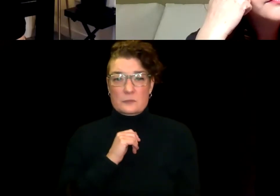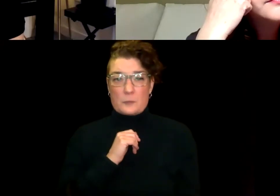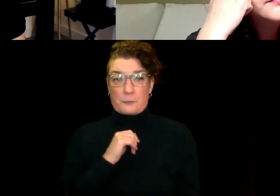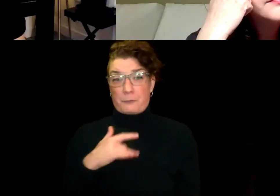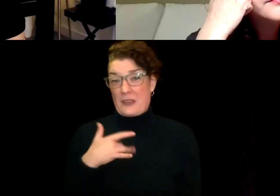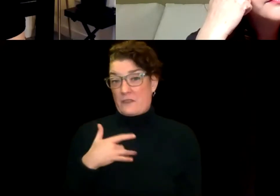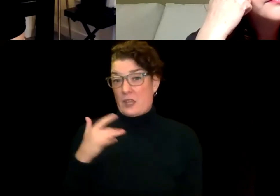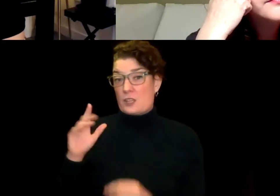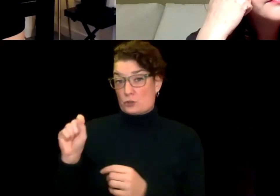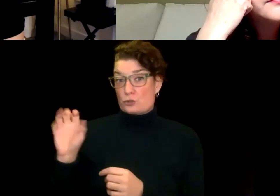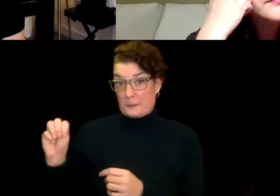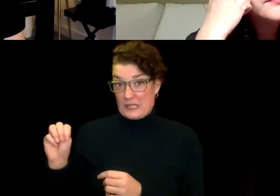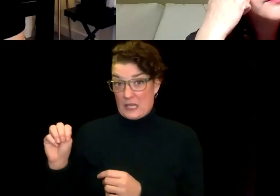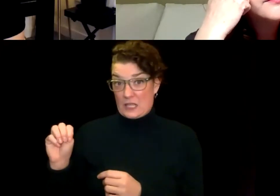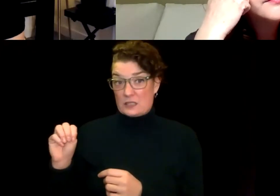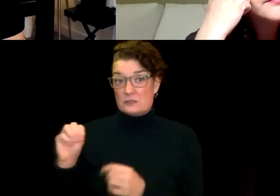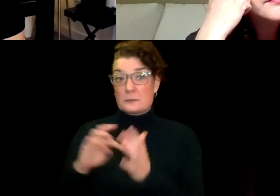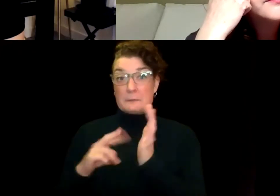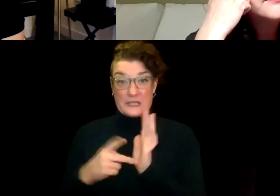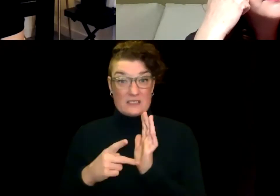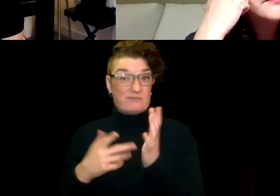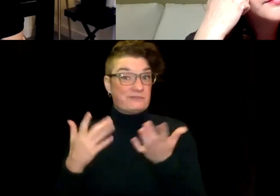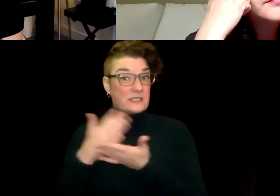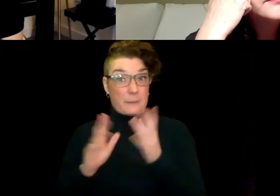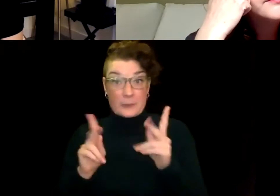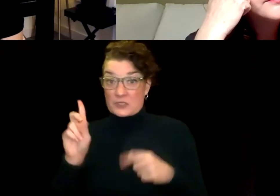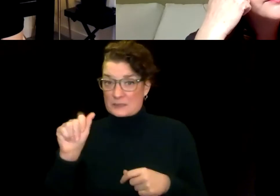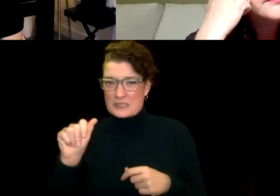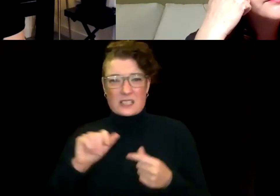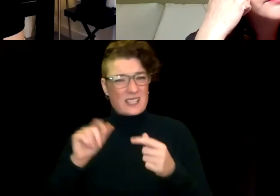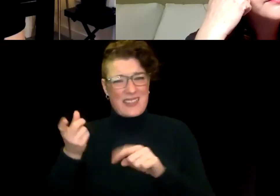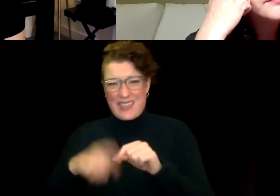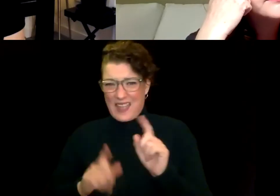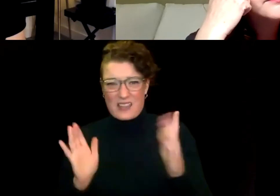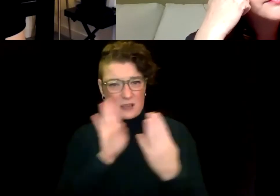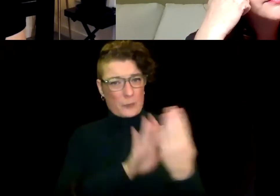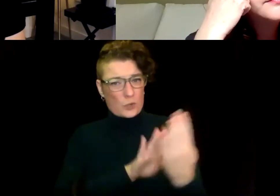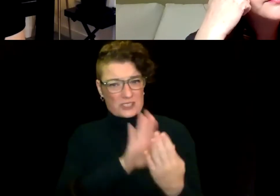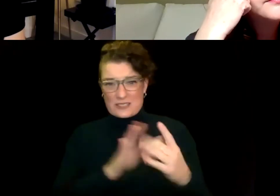have disabilities that prevent them from meeting in person to connect and find